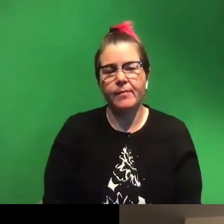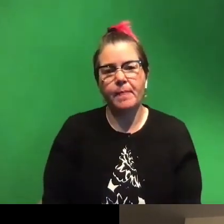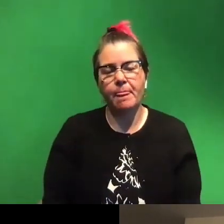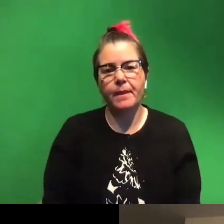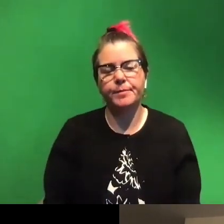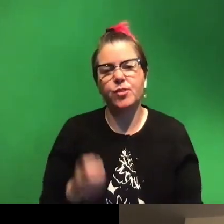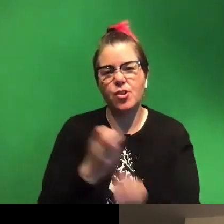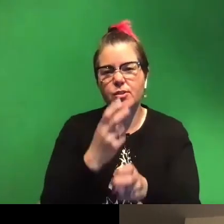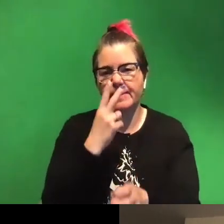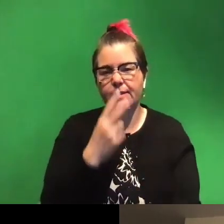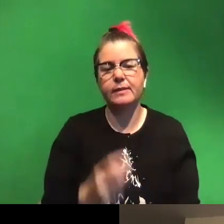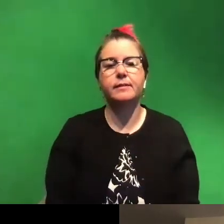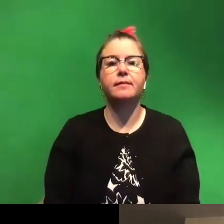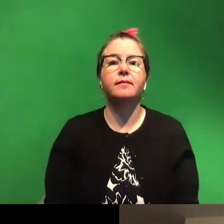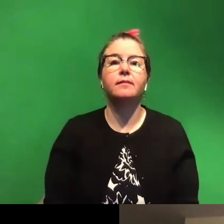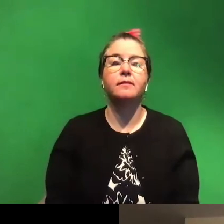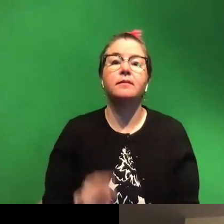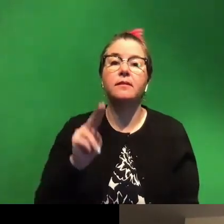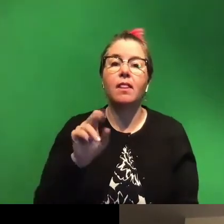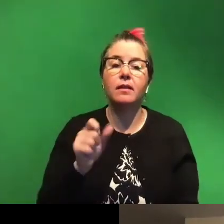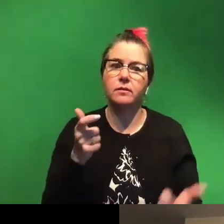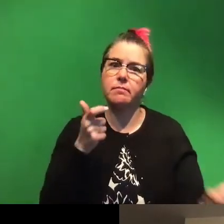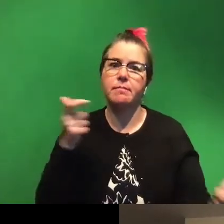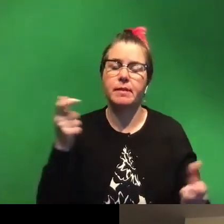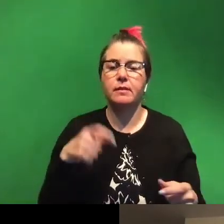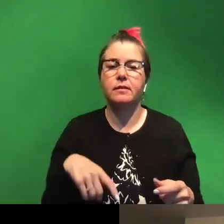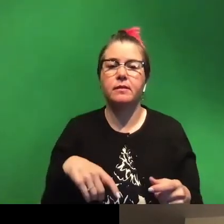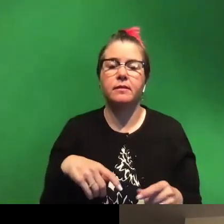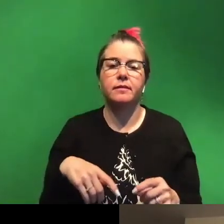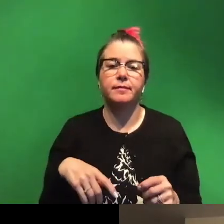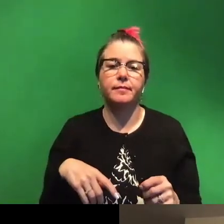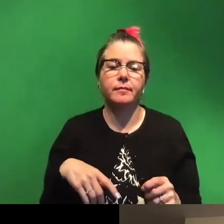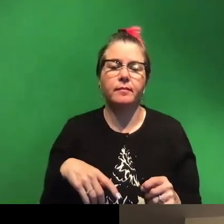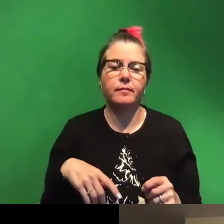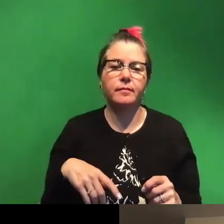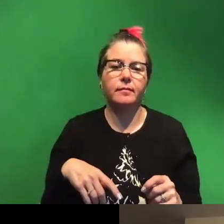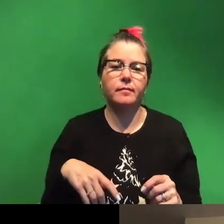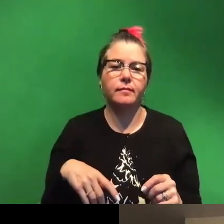harder to see unless it's a very like big asteroid that is like being